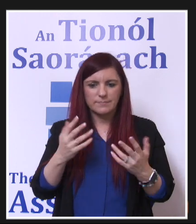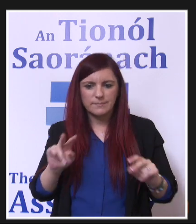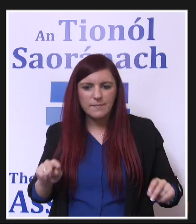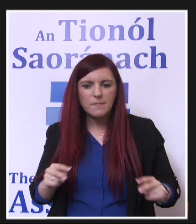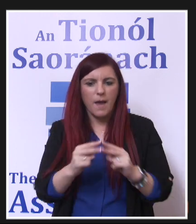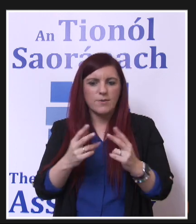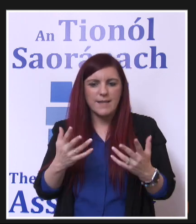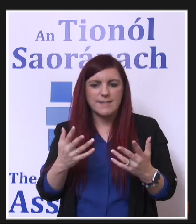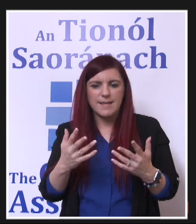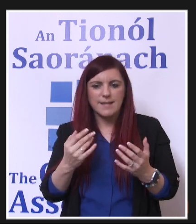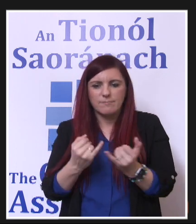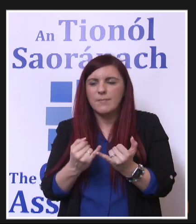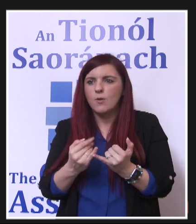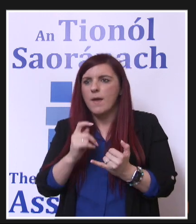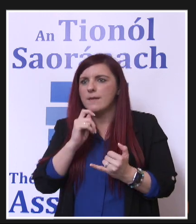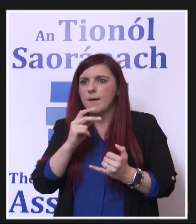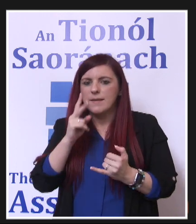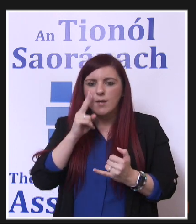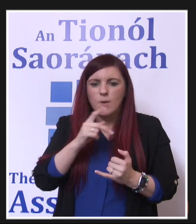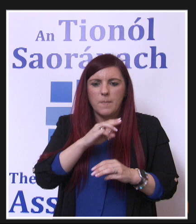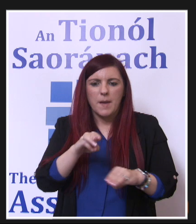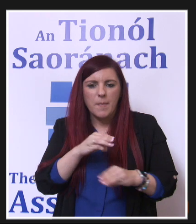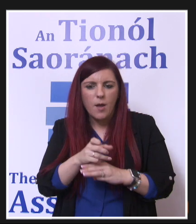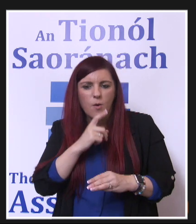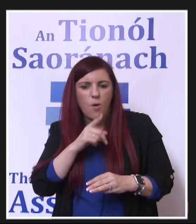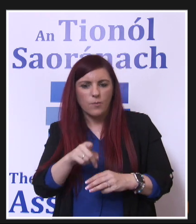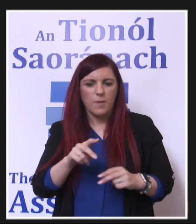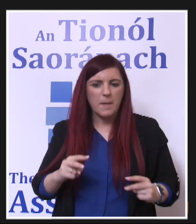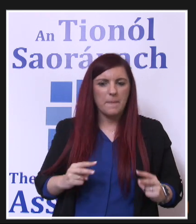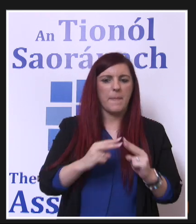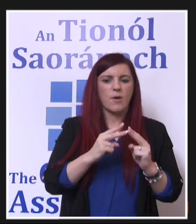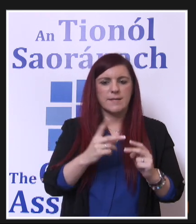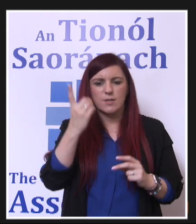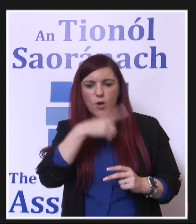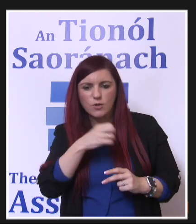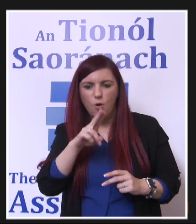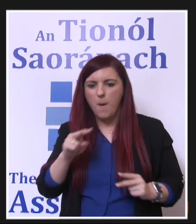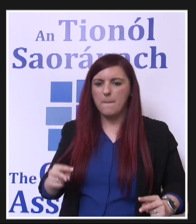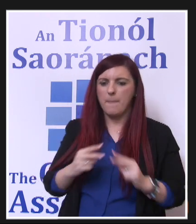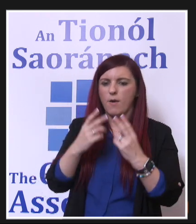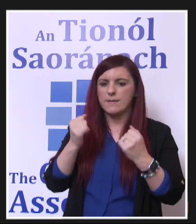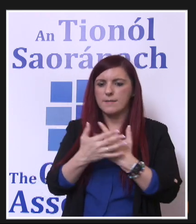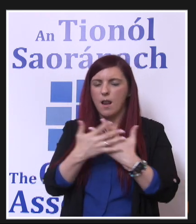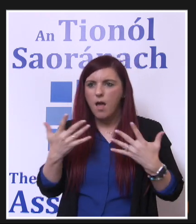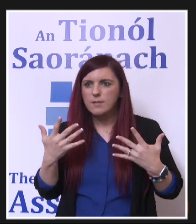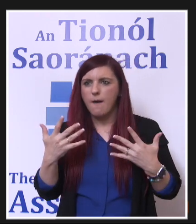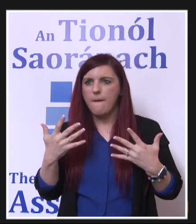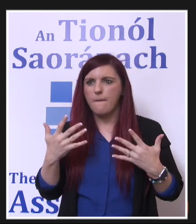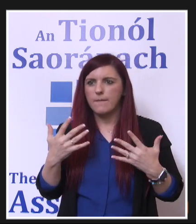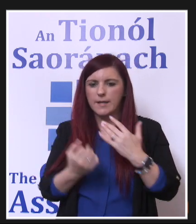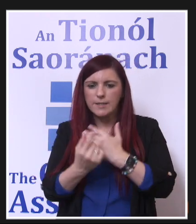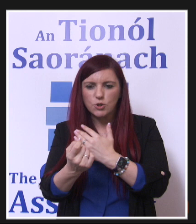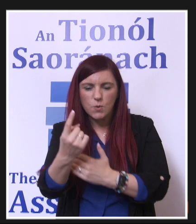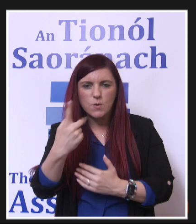happy, but they say to people like elected officials, oh, Paris is dirty, or Paris has a lot of insecurity. So I